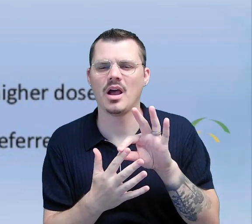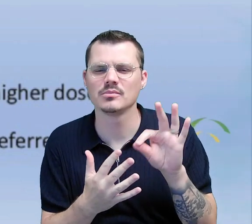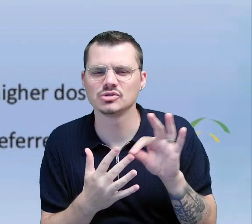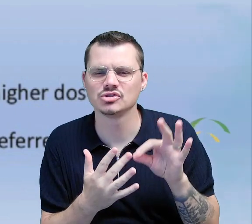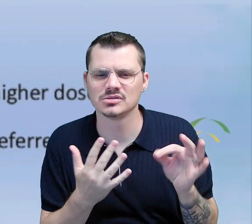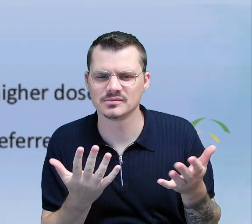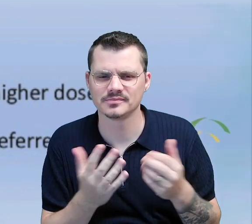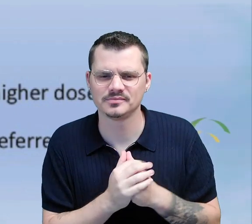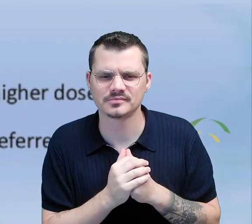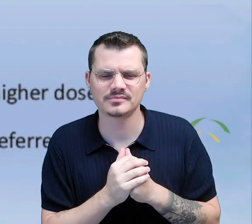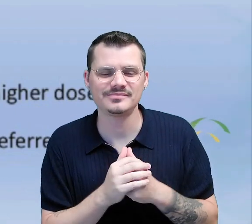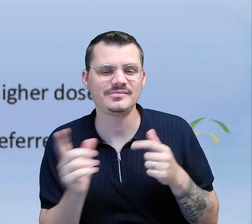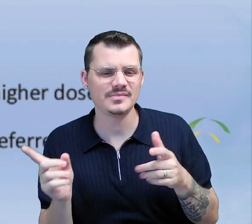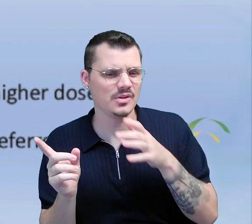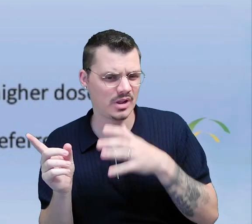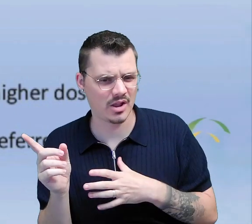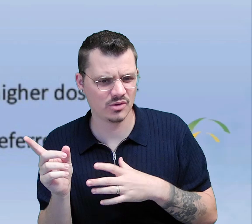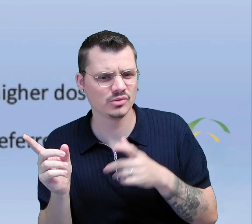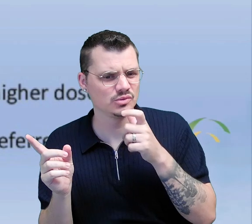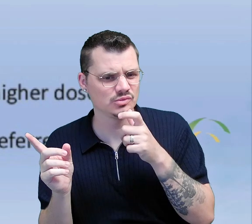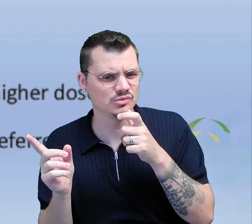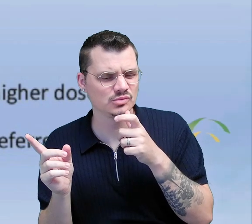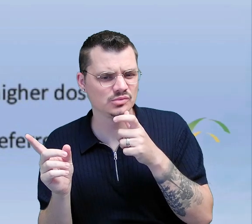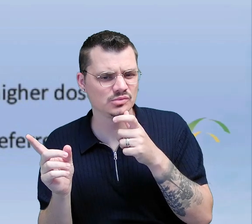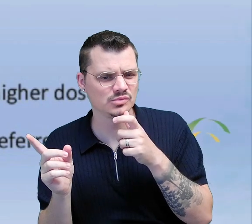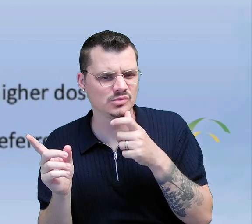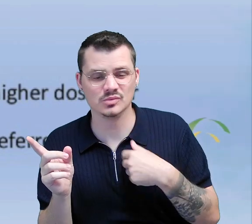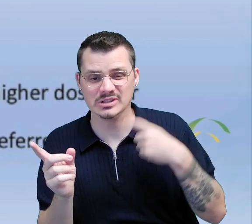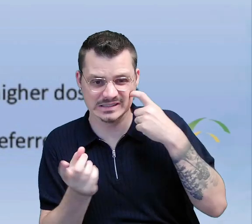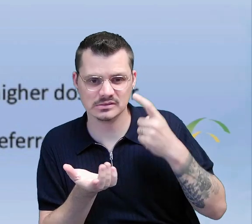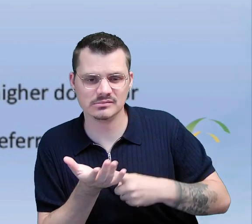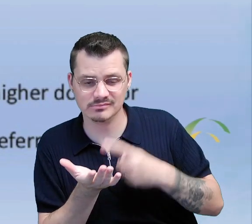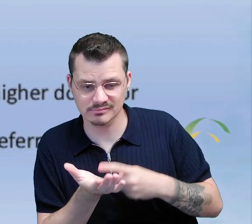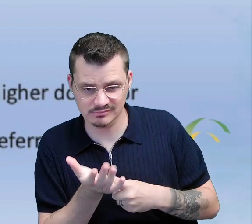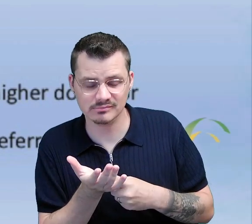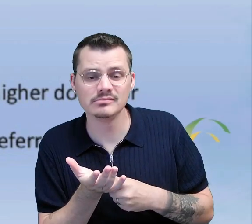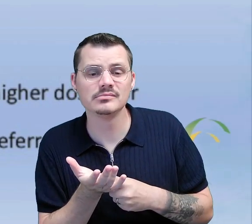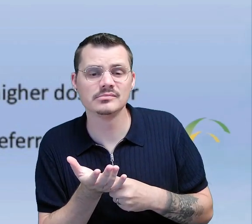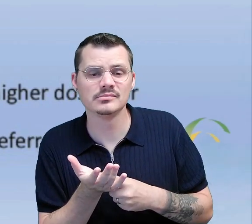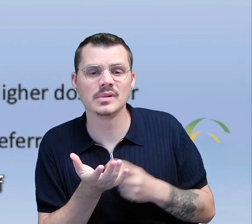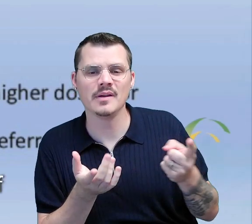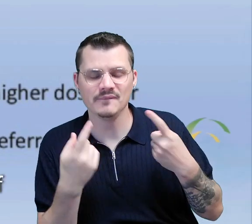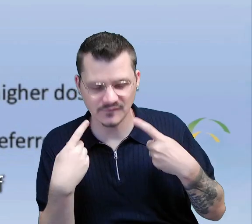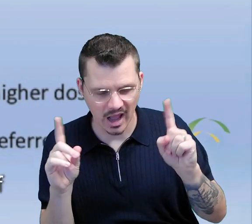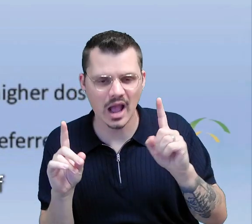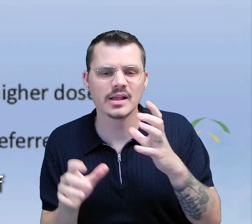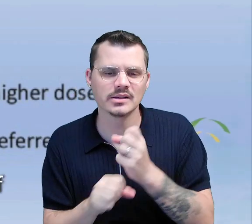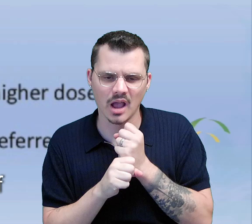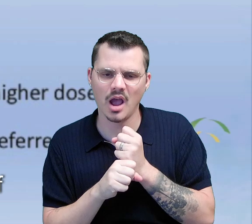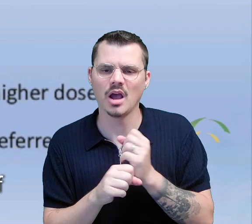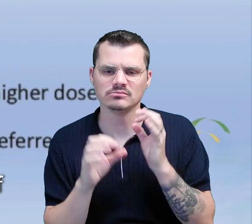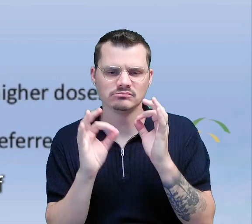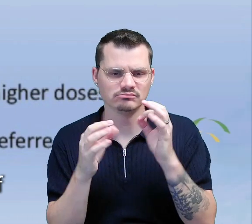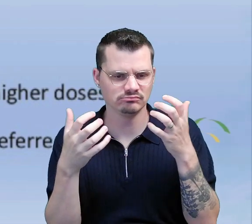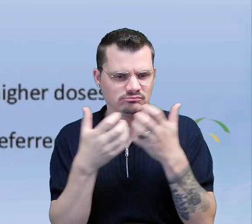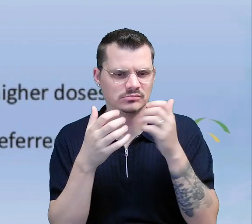option. And this gal we just talked about, she finally got